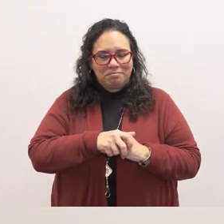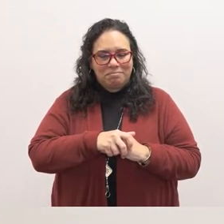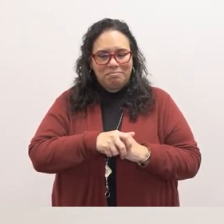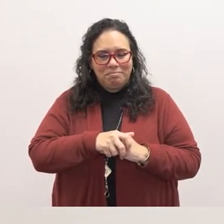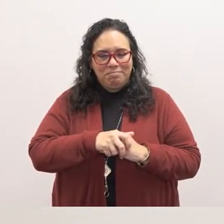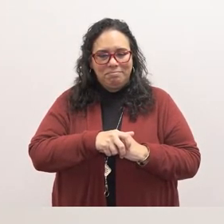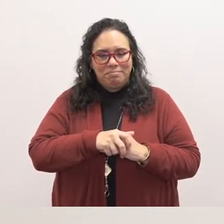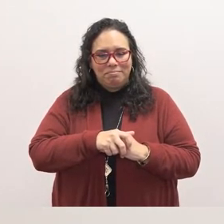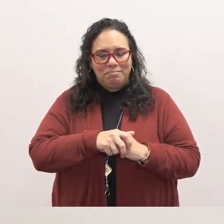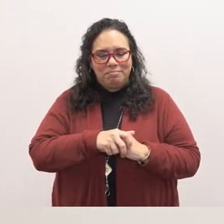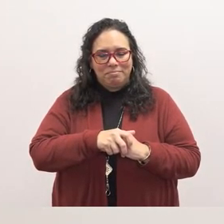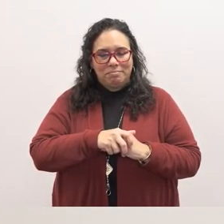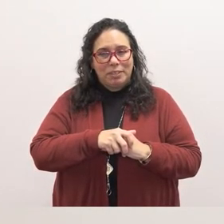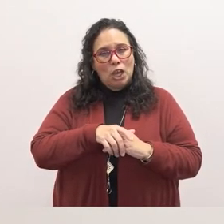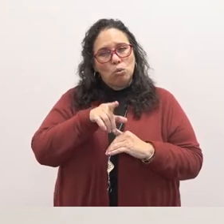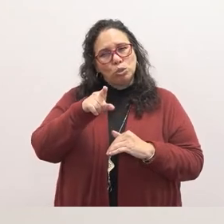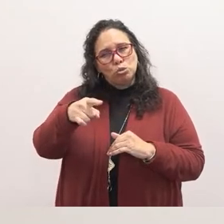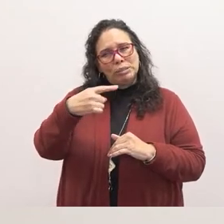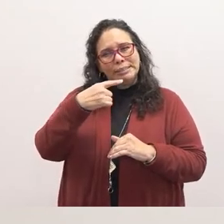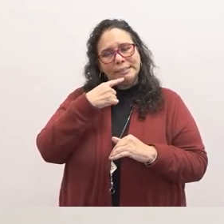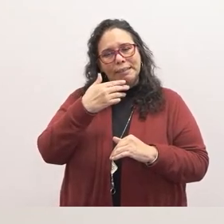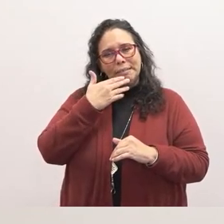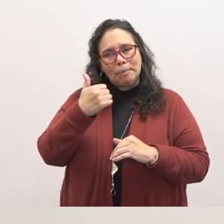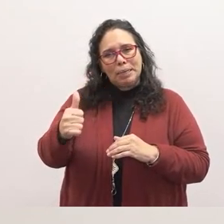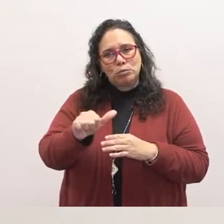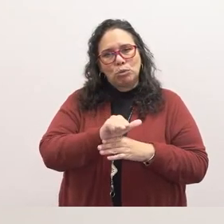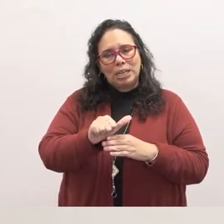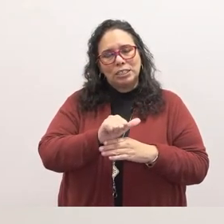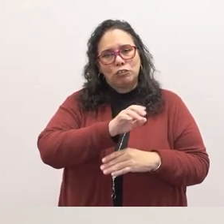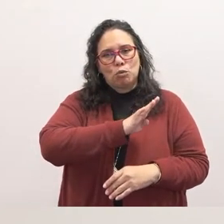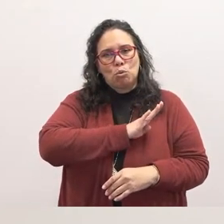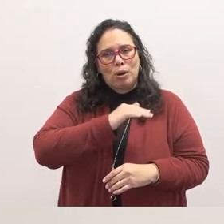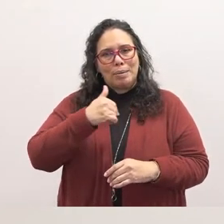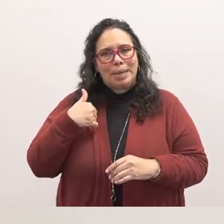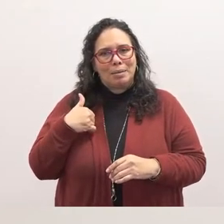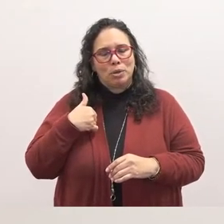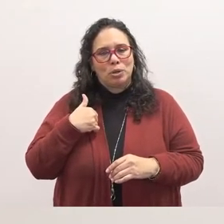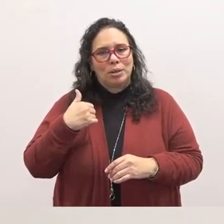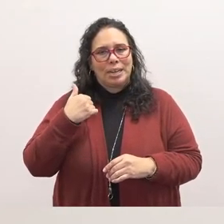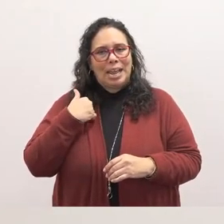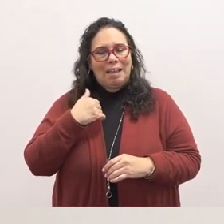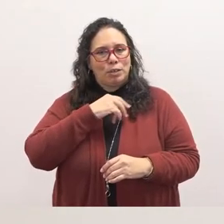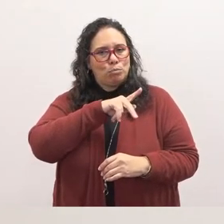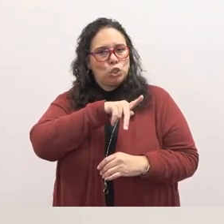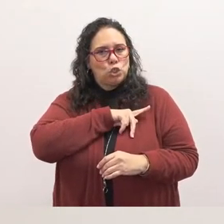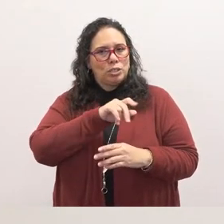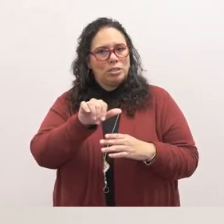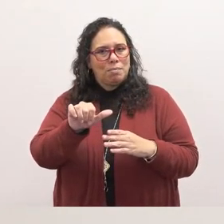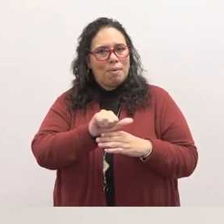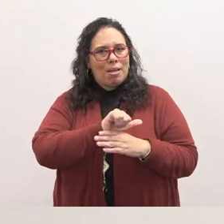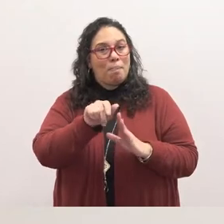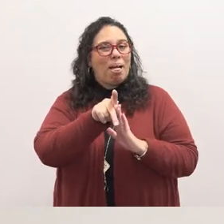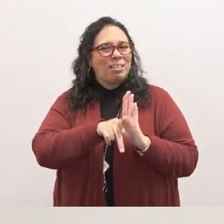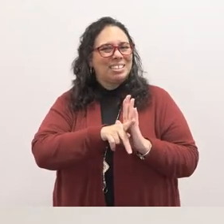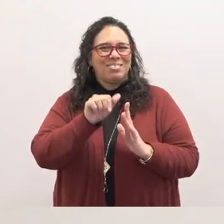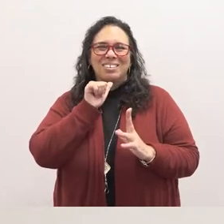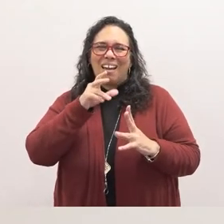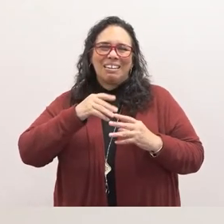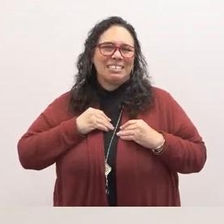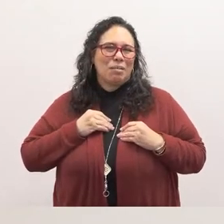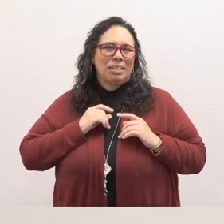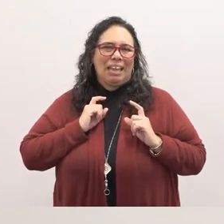Would you say it would be the best practice for a board member to have a personal policy of not accepting gifts as